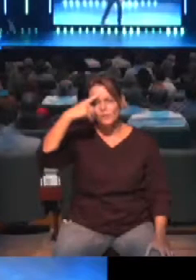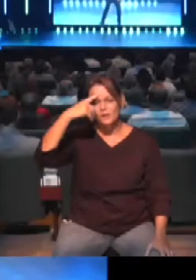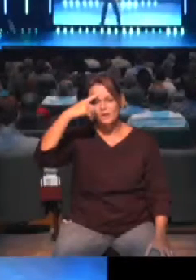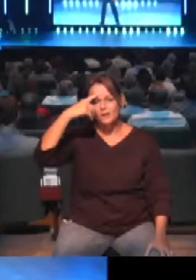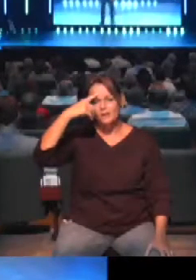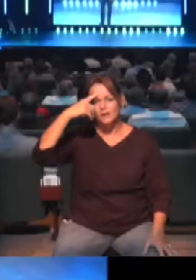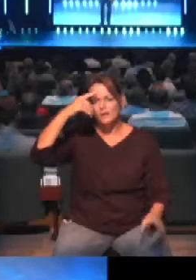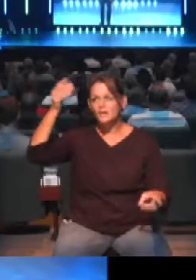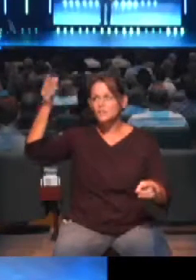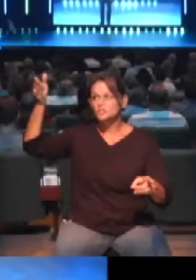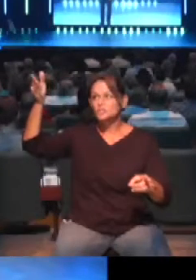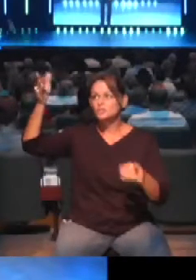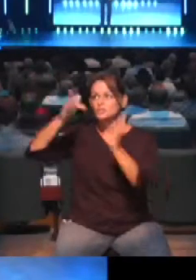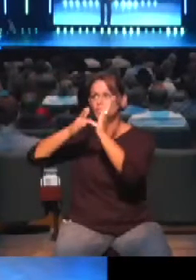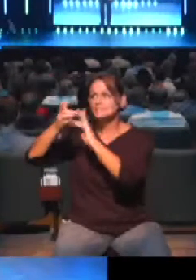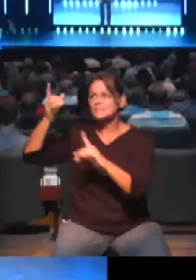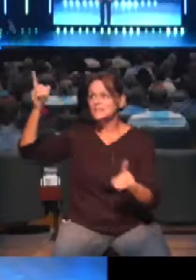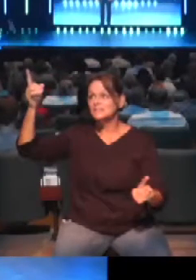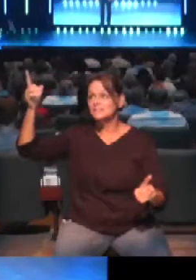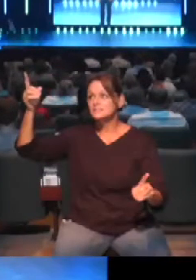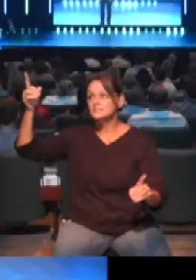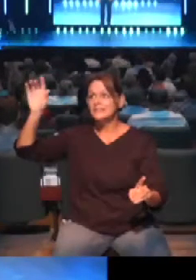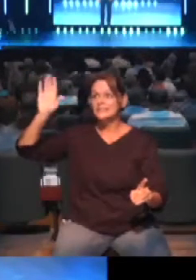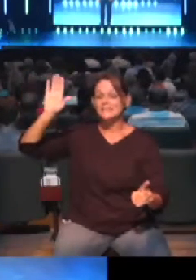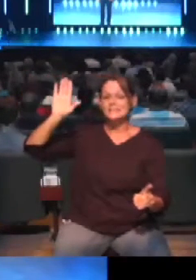is God's tithe.